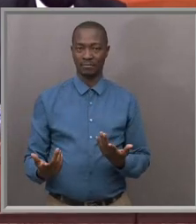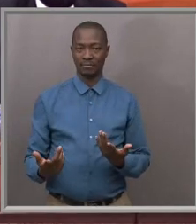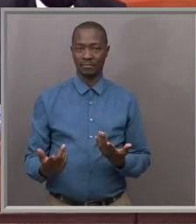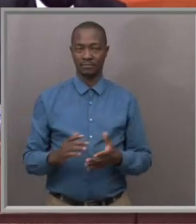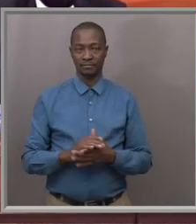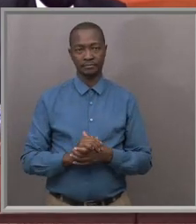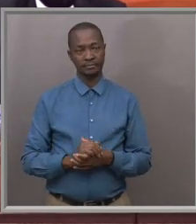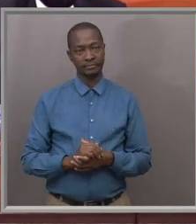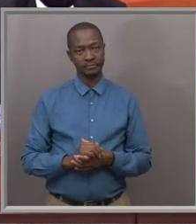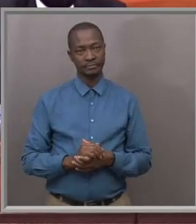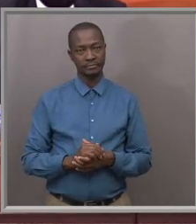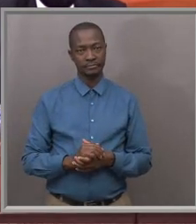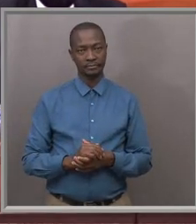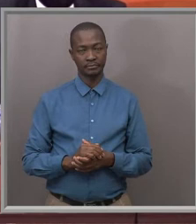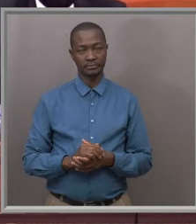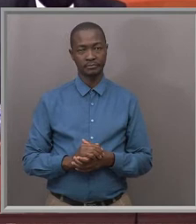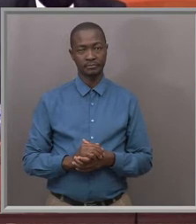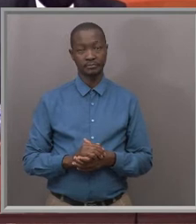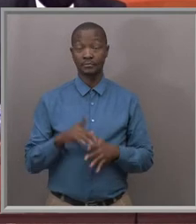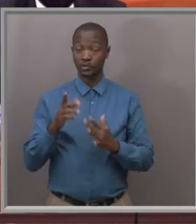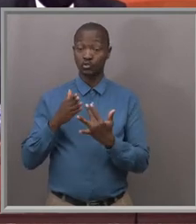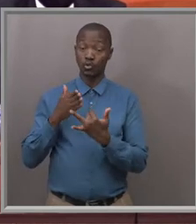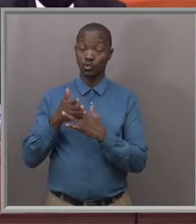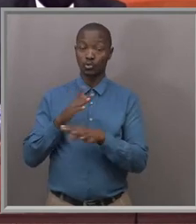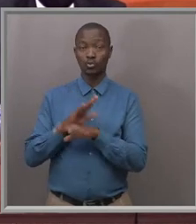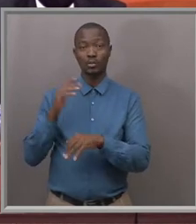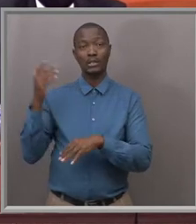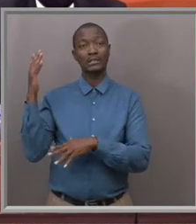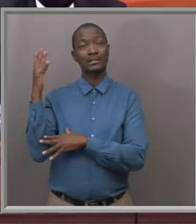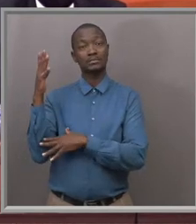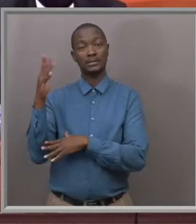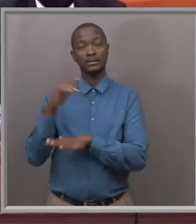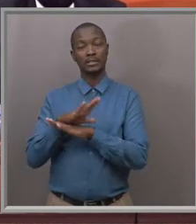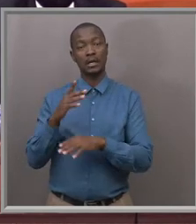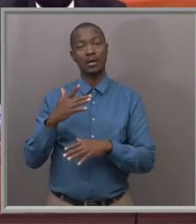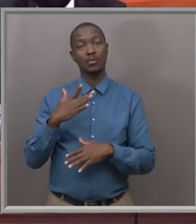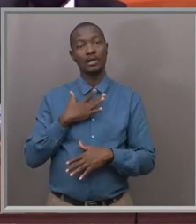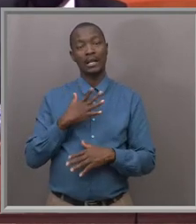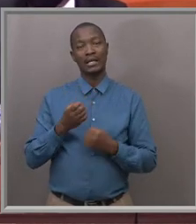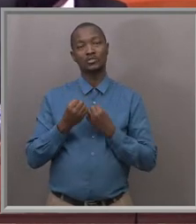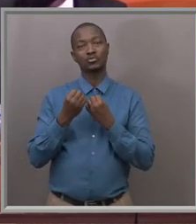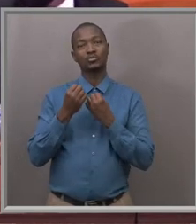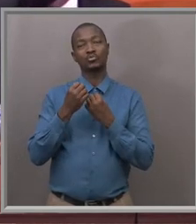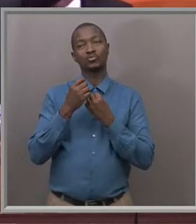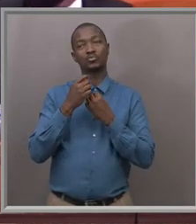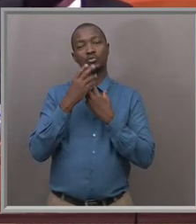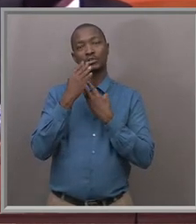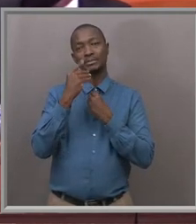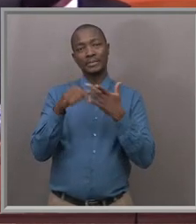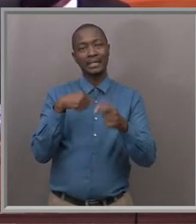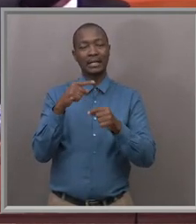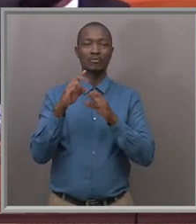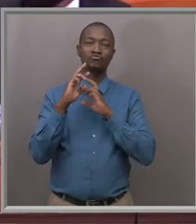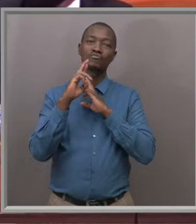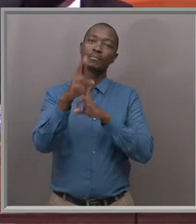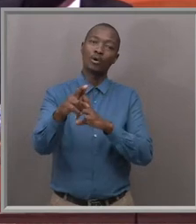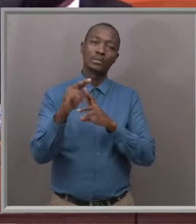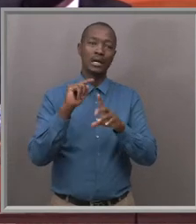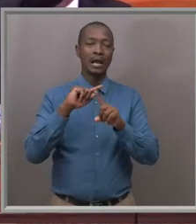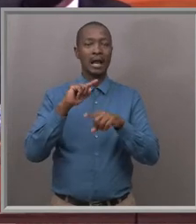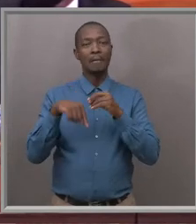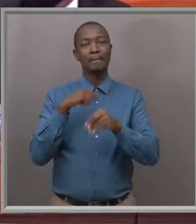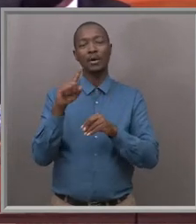So, honorable members, through this speech today, I would like to give feedback about what we have managed to